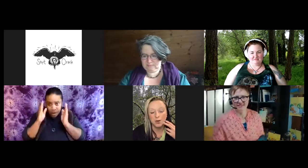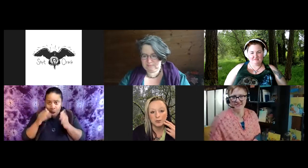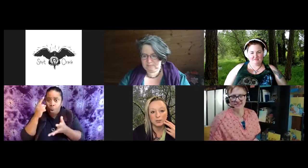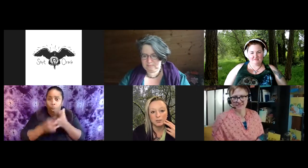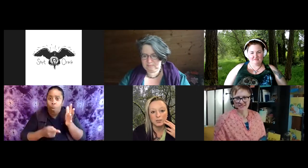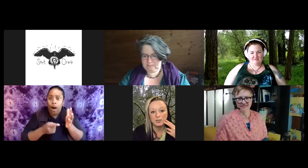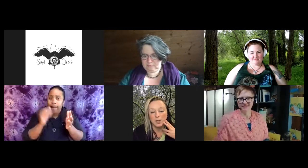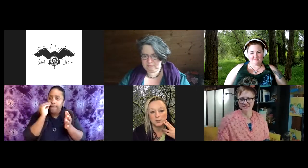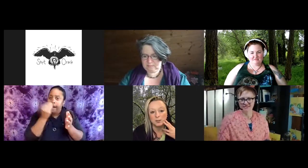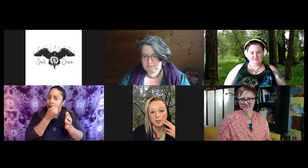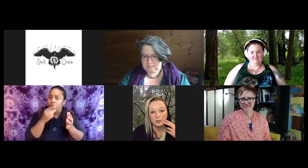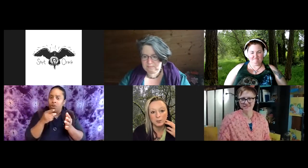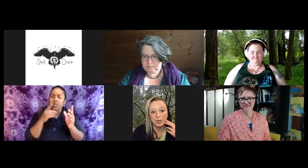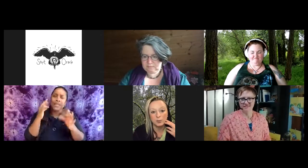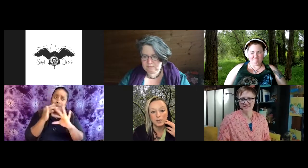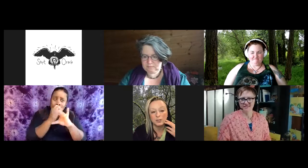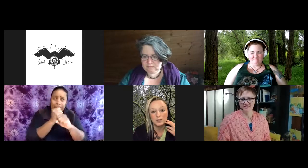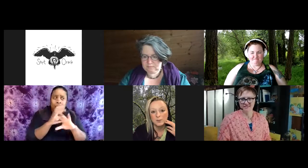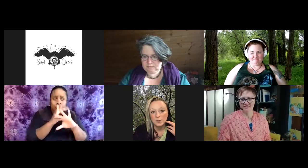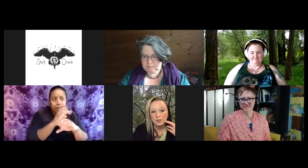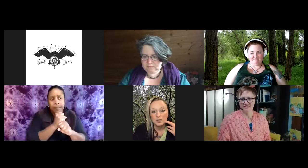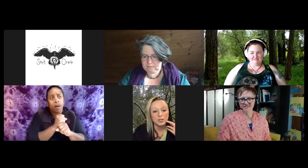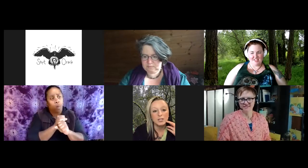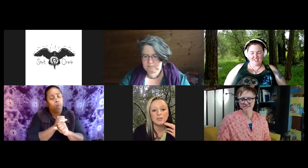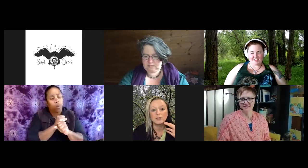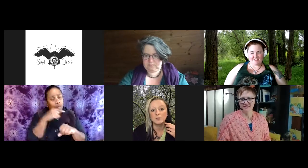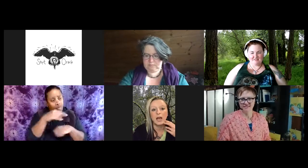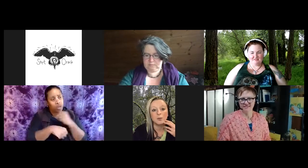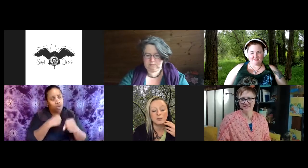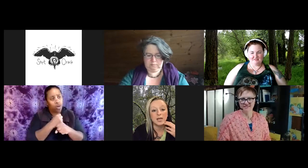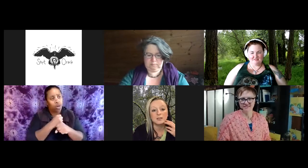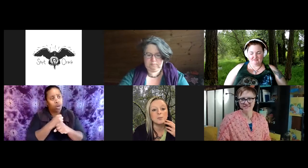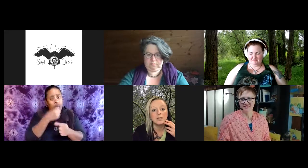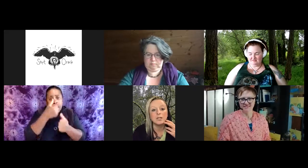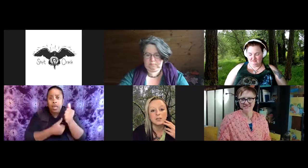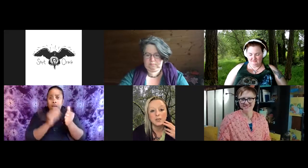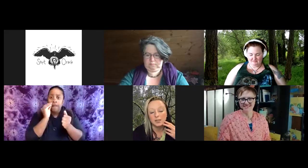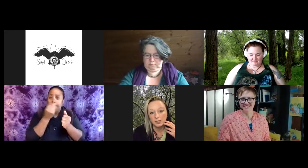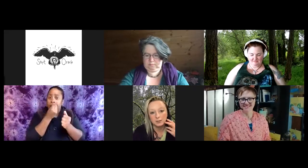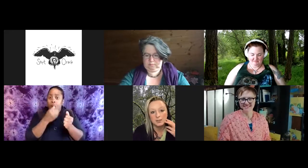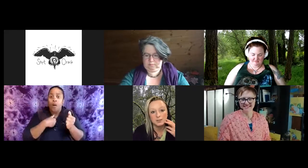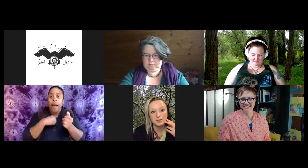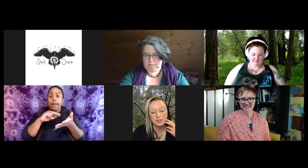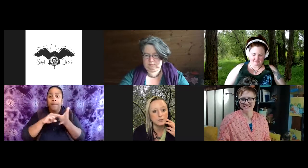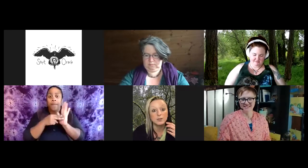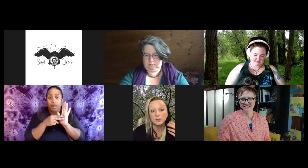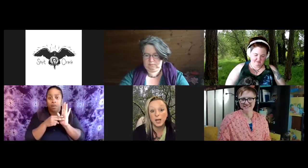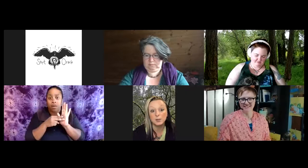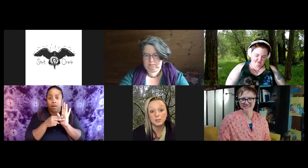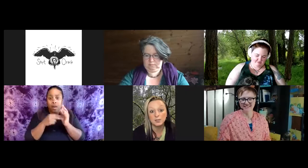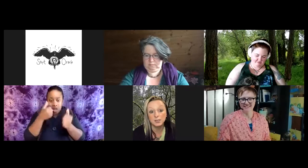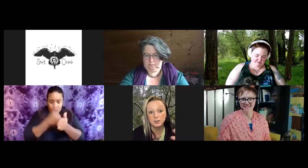really drawn to this time of year as well, because each of those flowers has a meaning, and each of